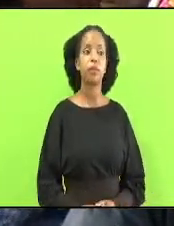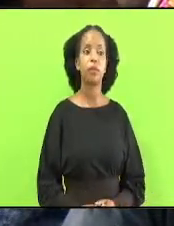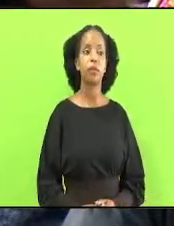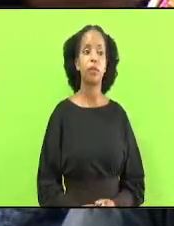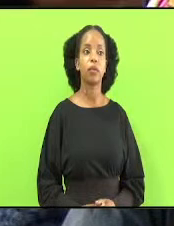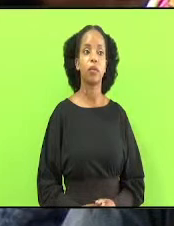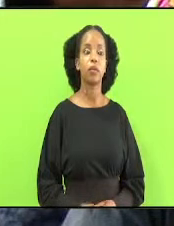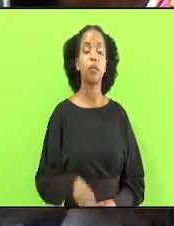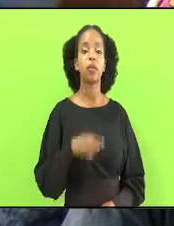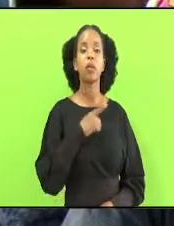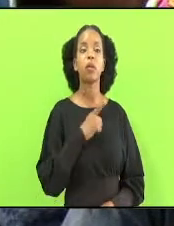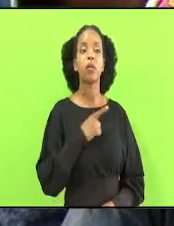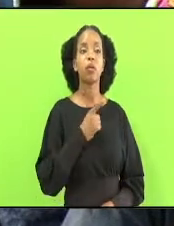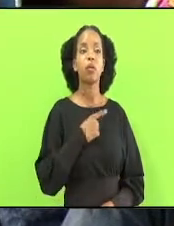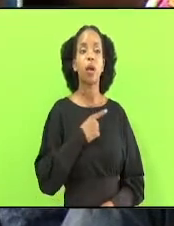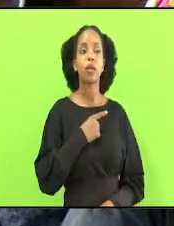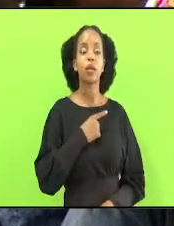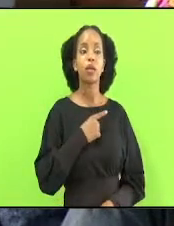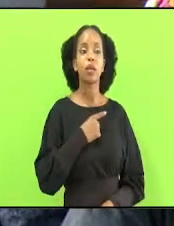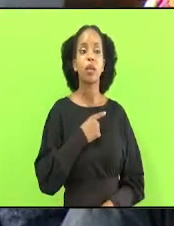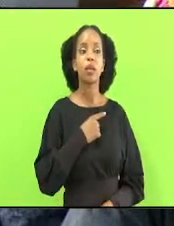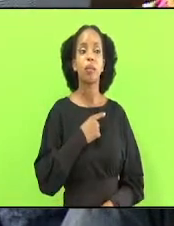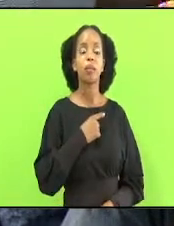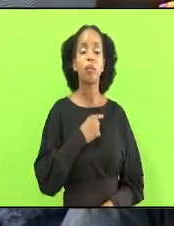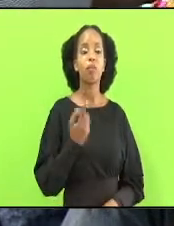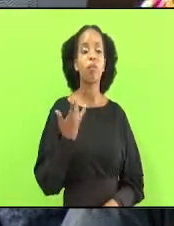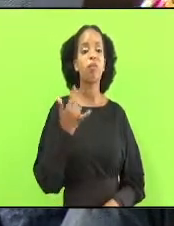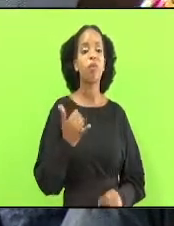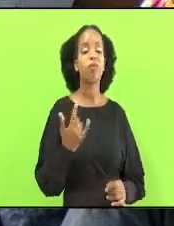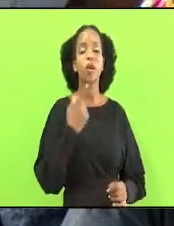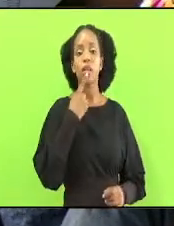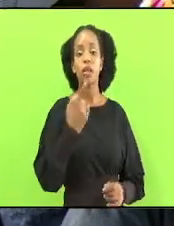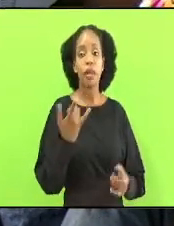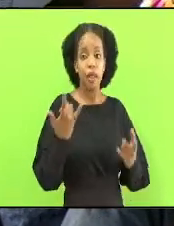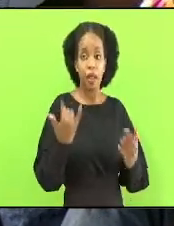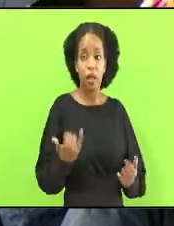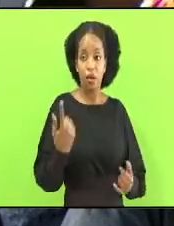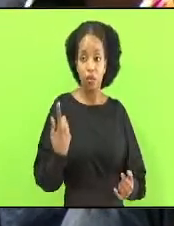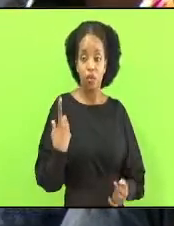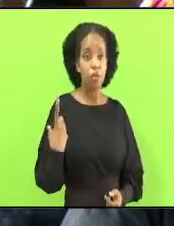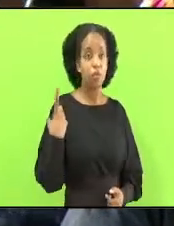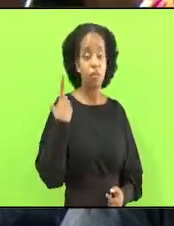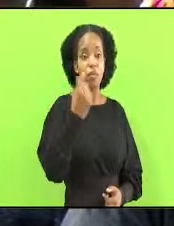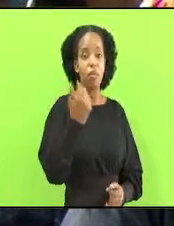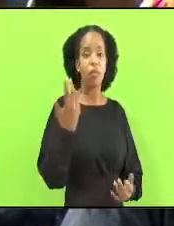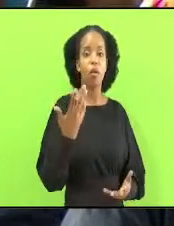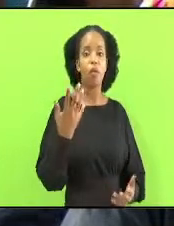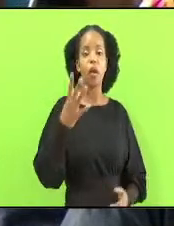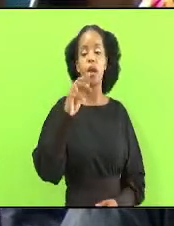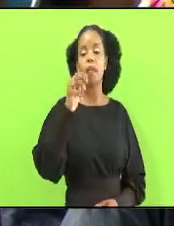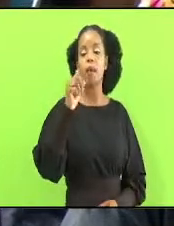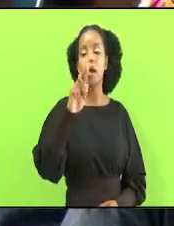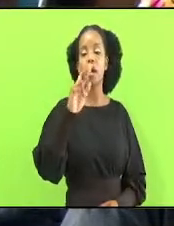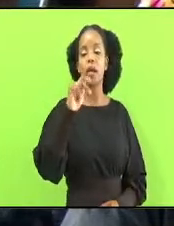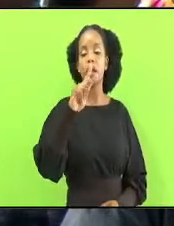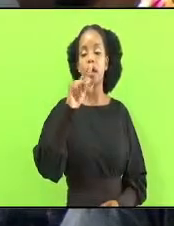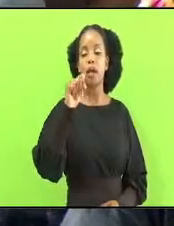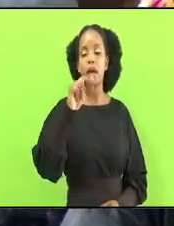ha o ka tswa gona no Americana For an example, if you were to leave now to Marikana, ko